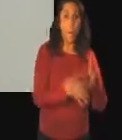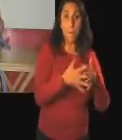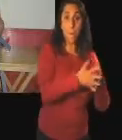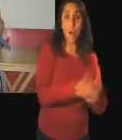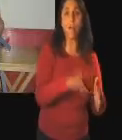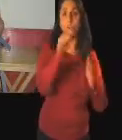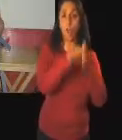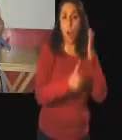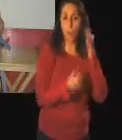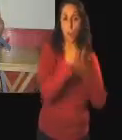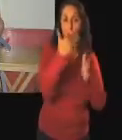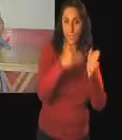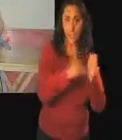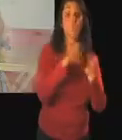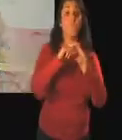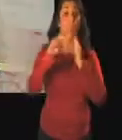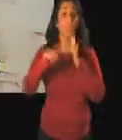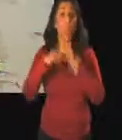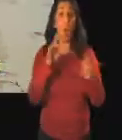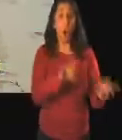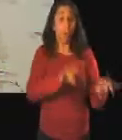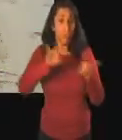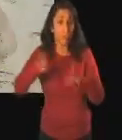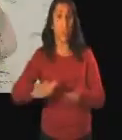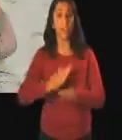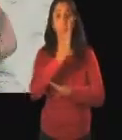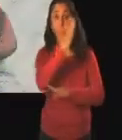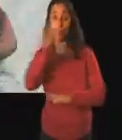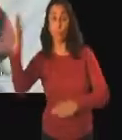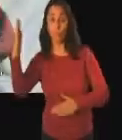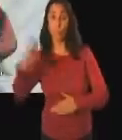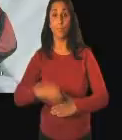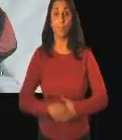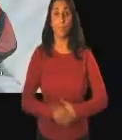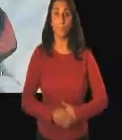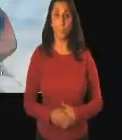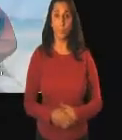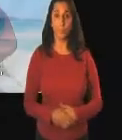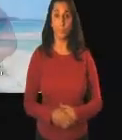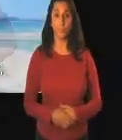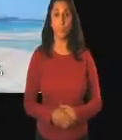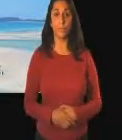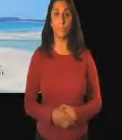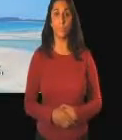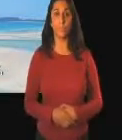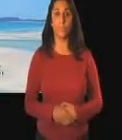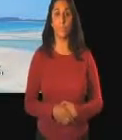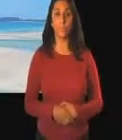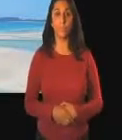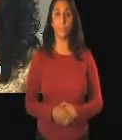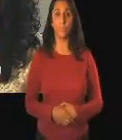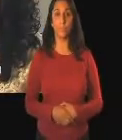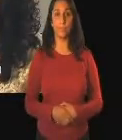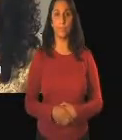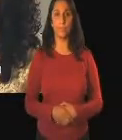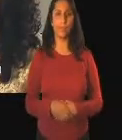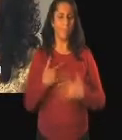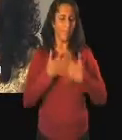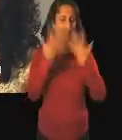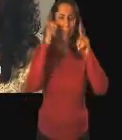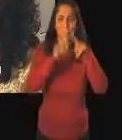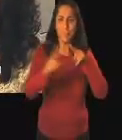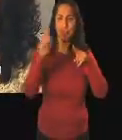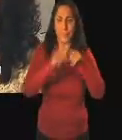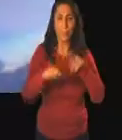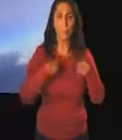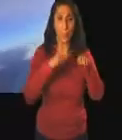other friends and started from South America, New Zealand, Fiji, Australia and the Far East. I did all